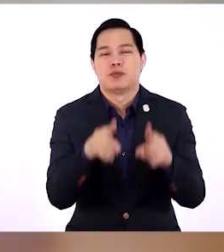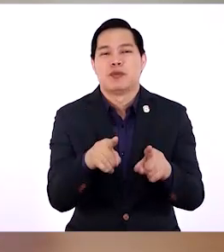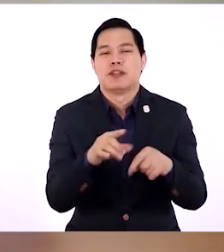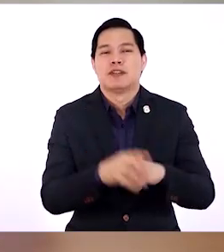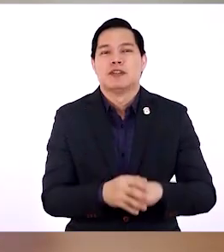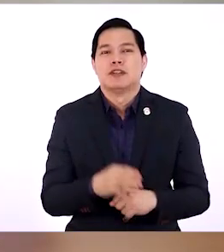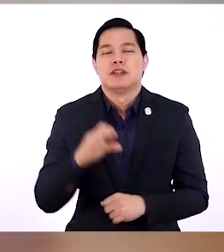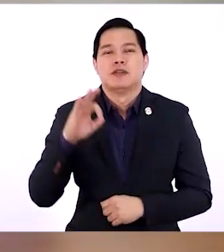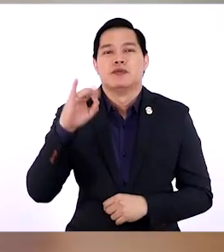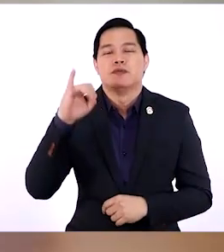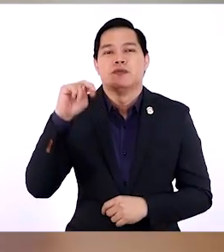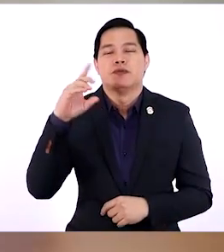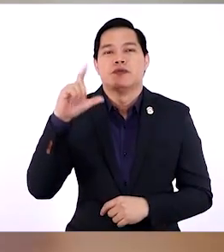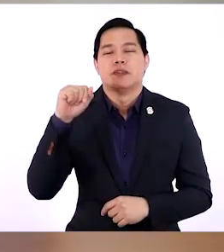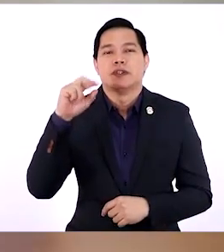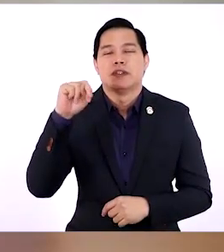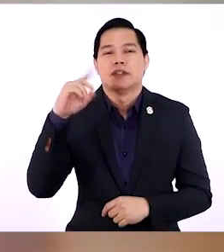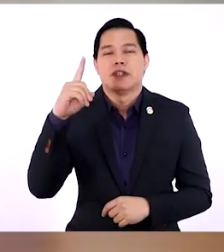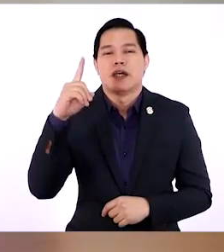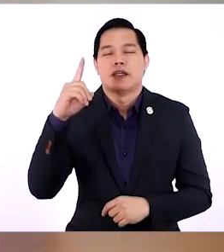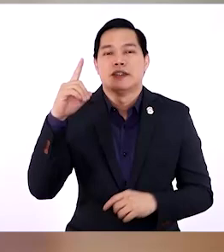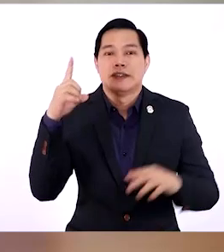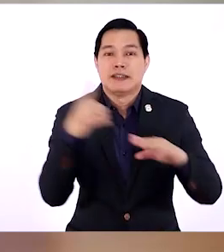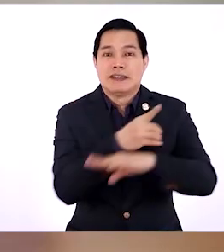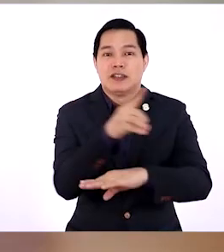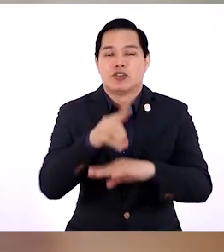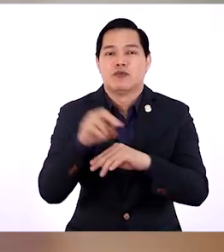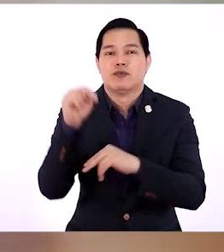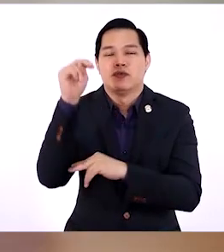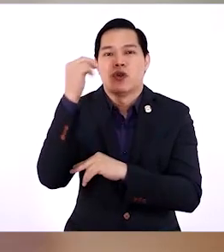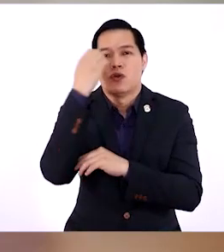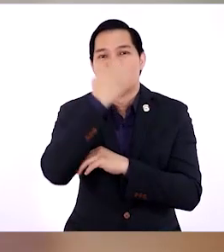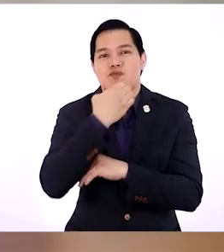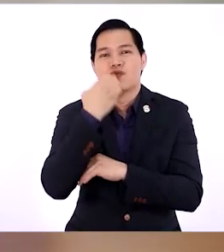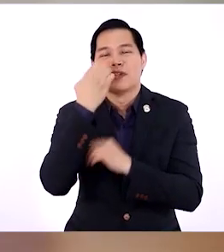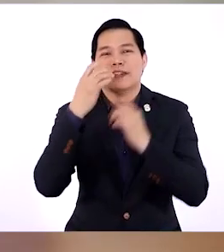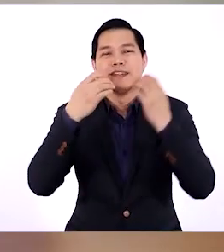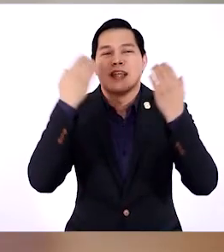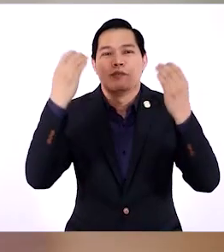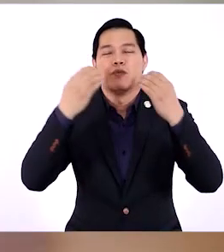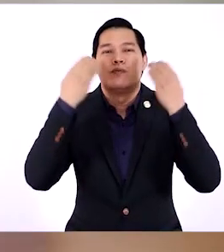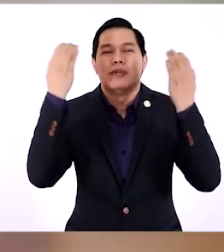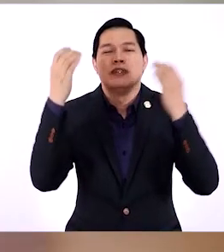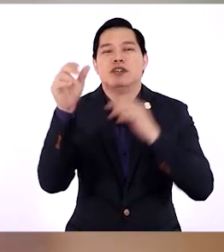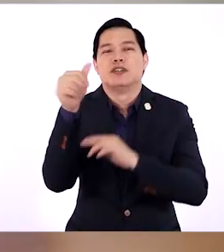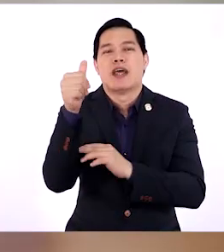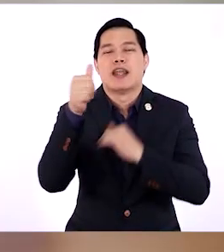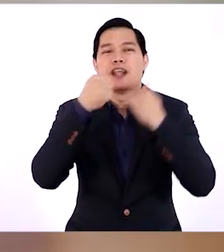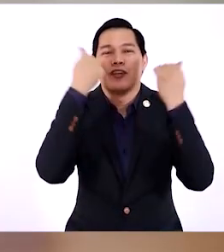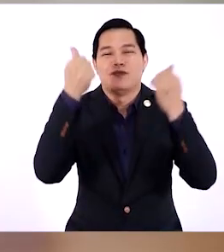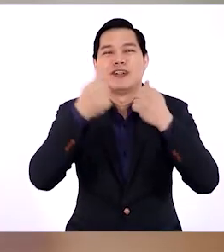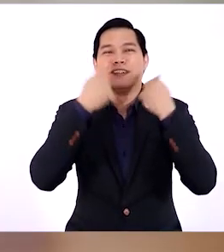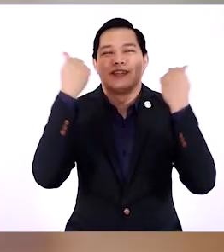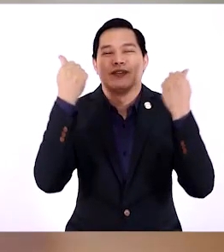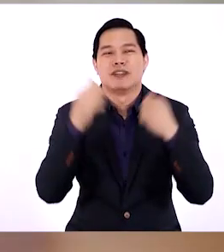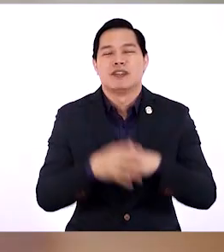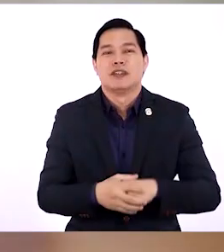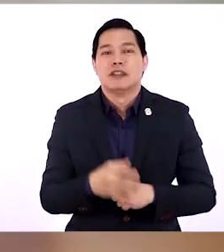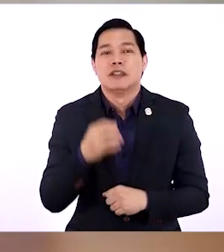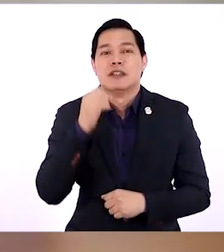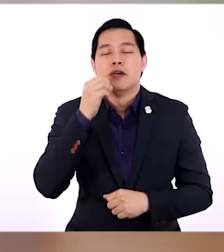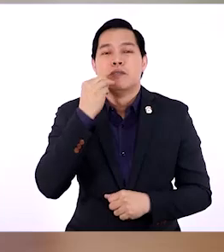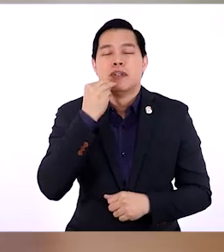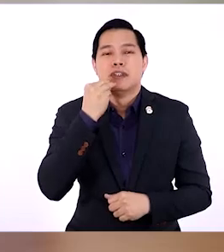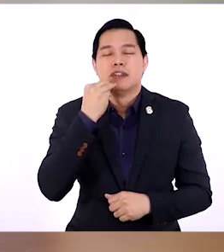in Helsinki, Finland, in the district of Northern Europe as they celebrated its 10th anniversary.